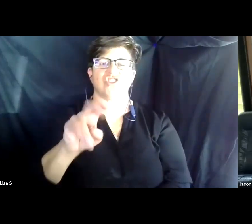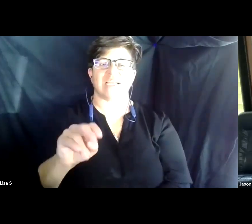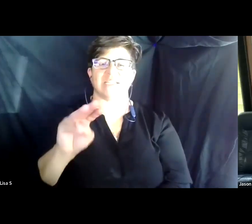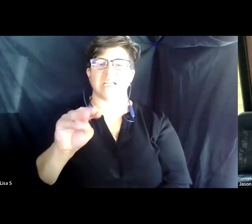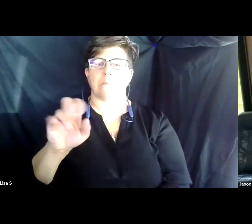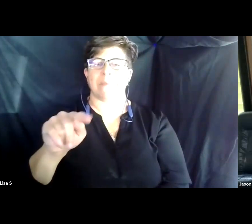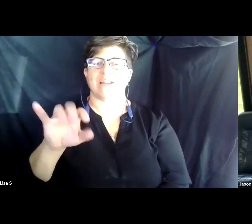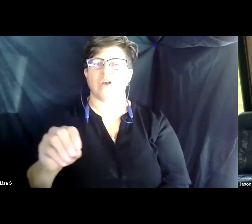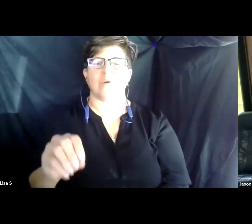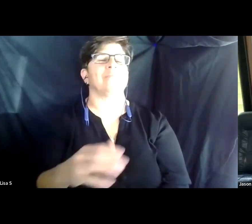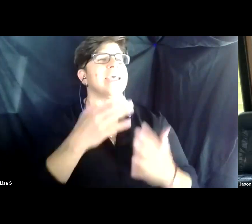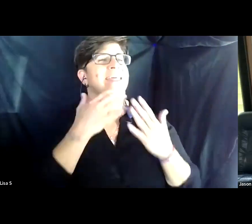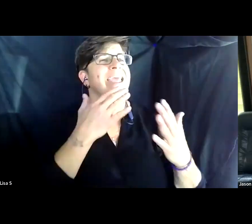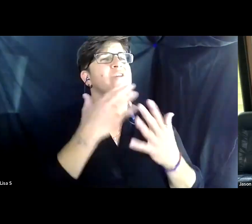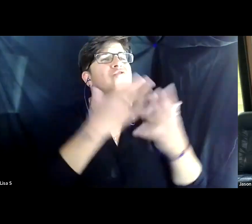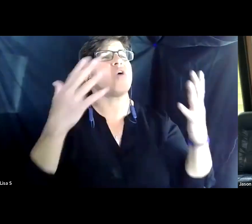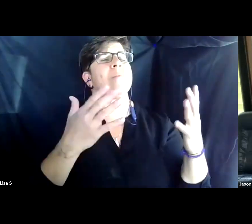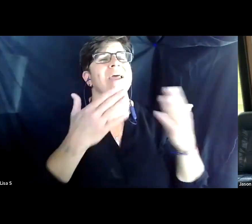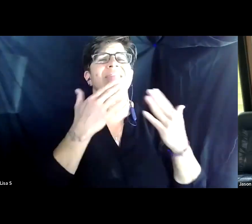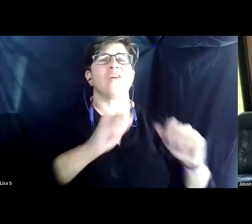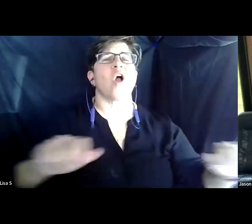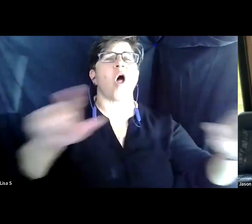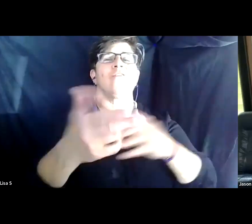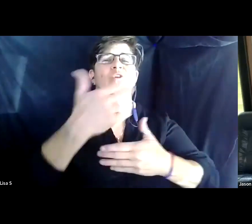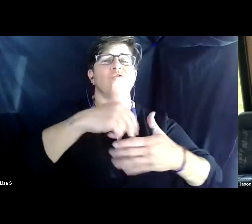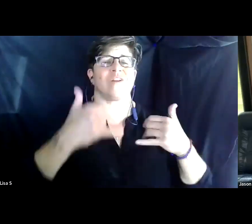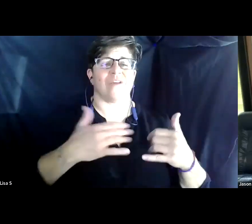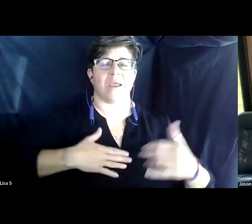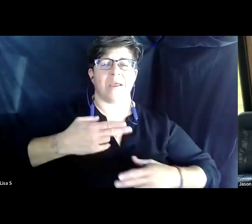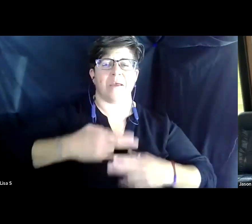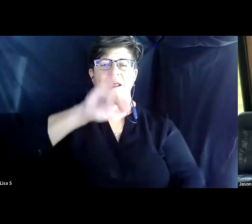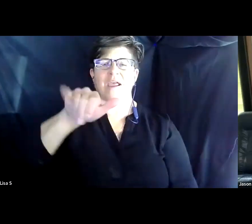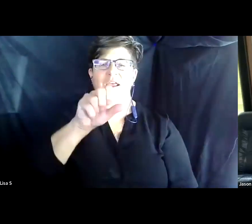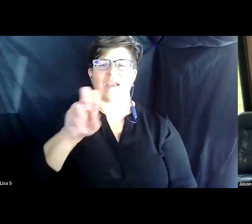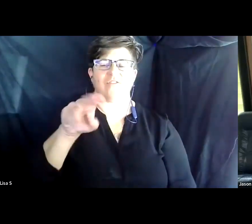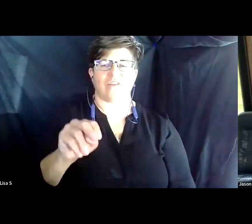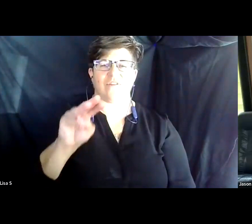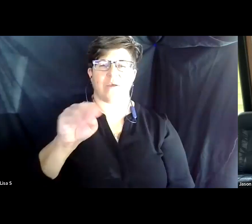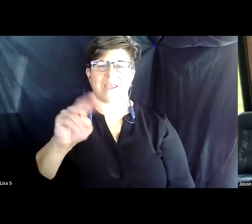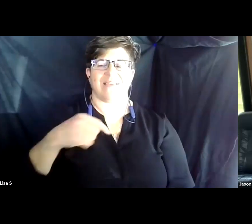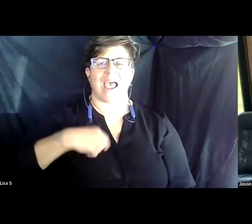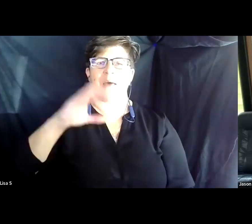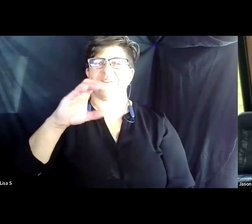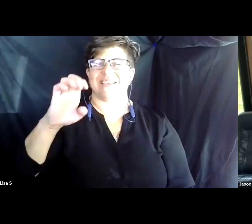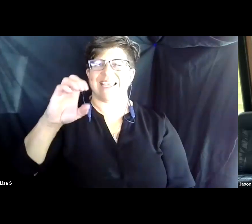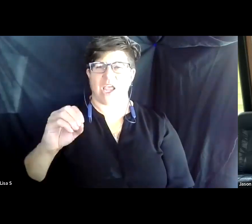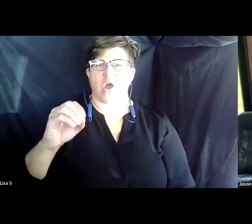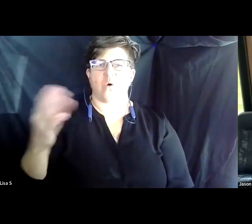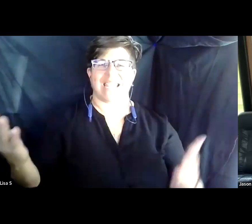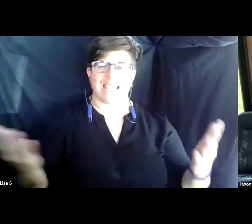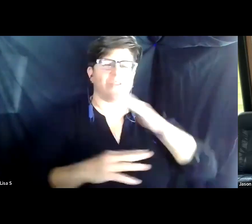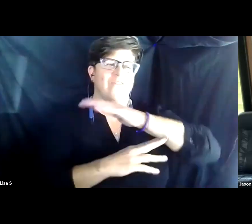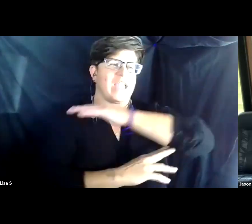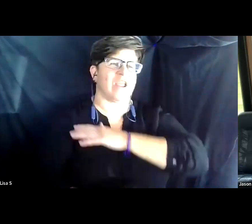Amy, and really thank you to all of you for joining us today. My name is Jason Menzo. I'm the CEO here at the Foundation Fighting Blindness, and